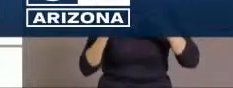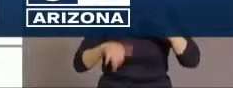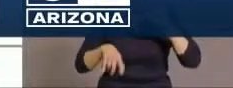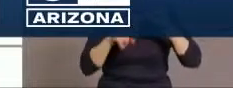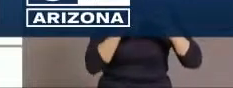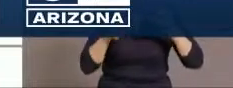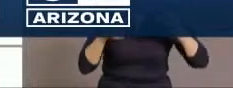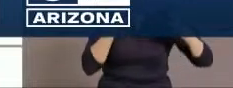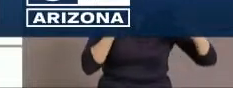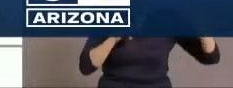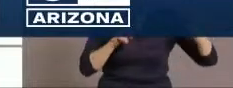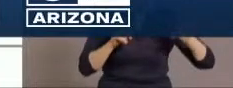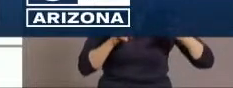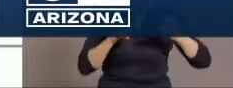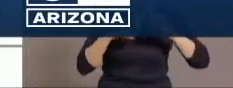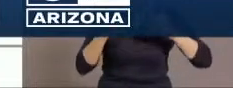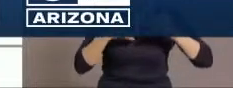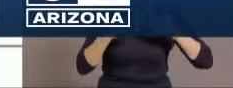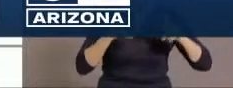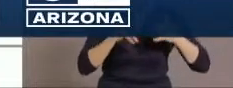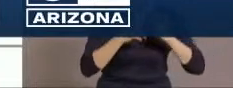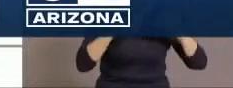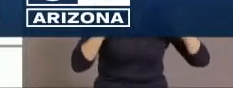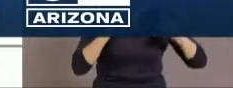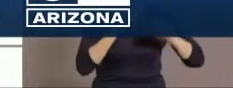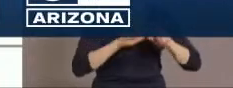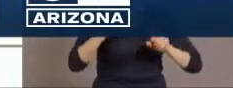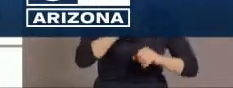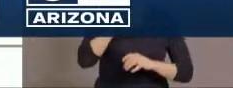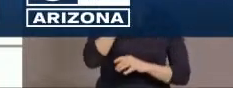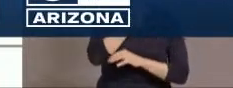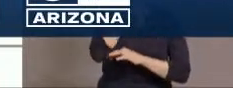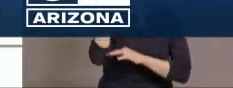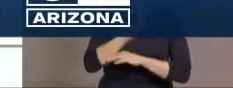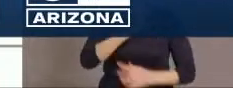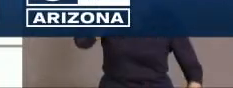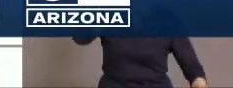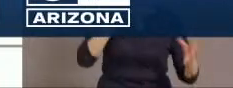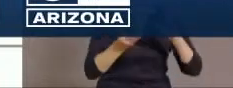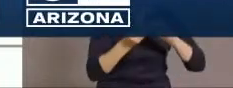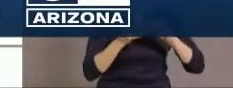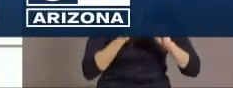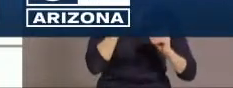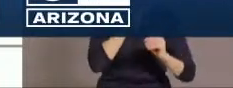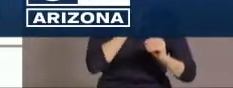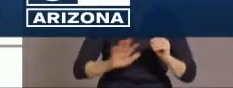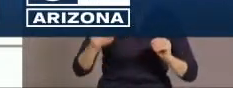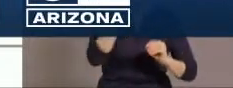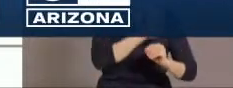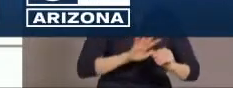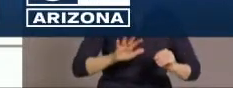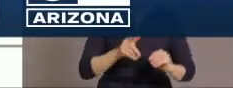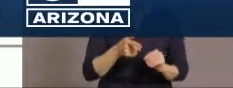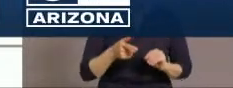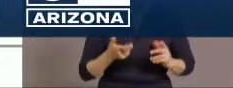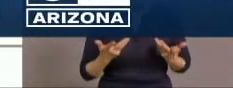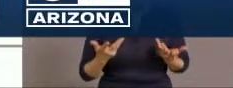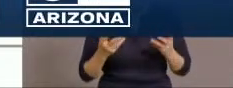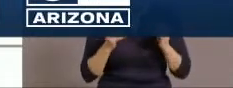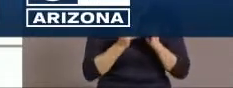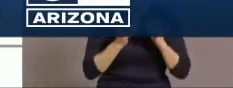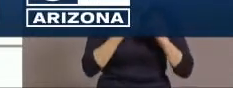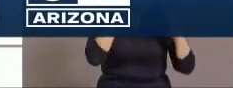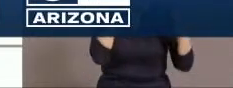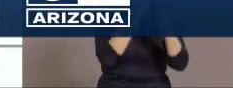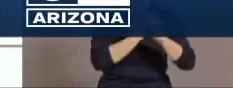those tests account only for about 50% of the total tests that are being run in Arizona. And a truer picture of the percent positivity as we've